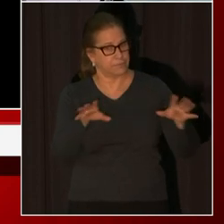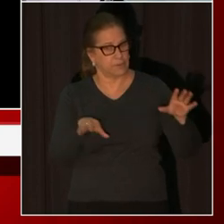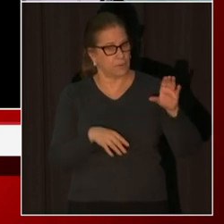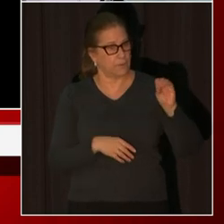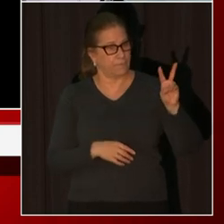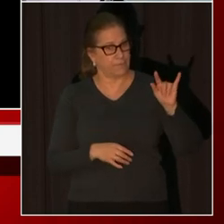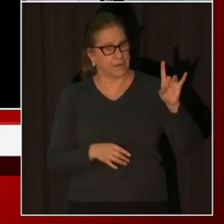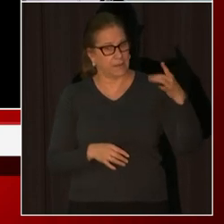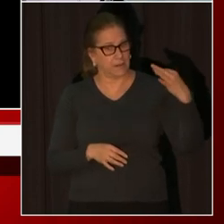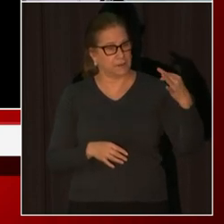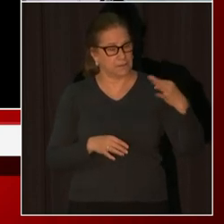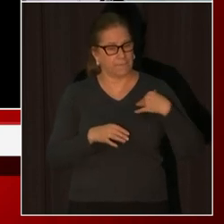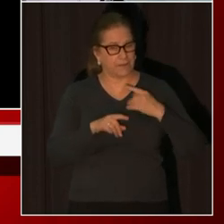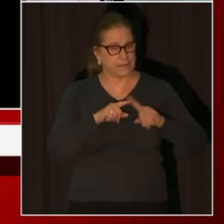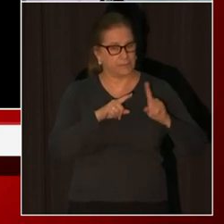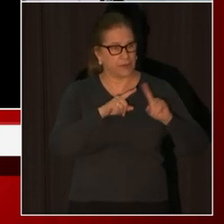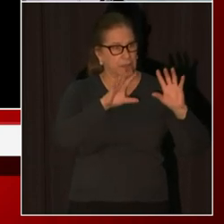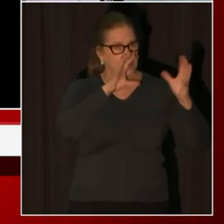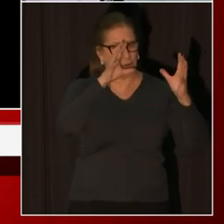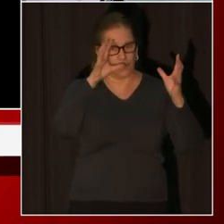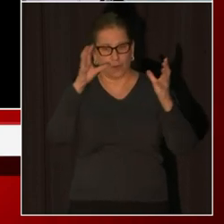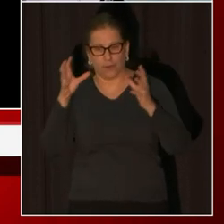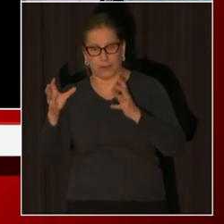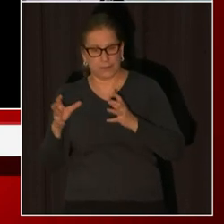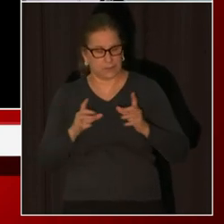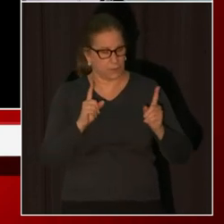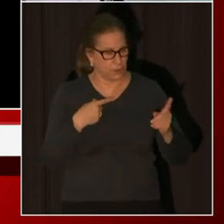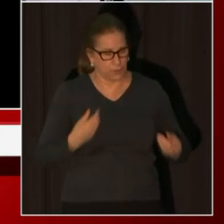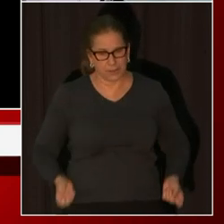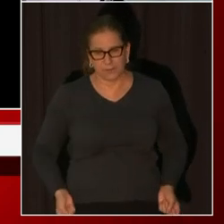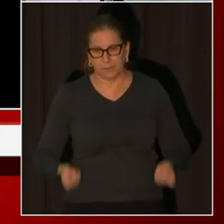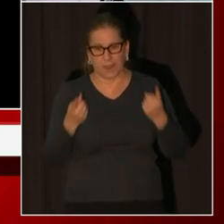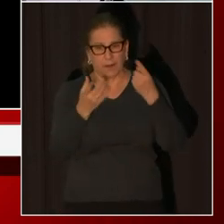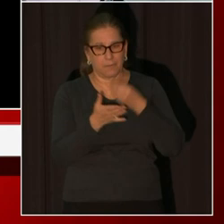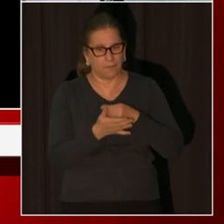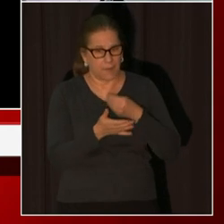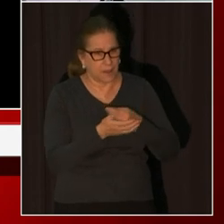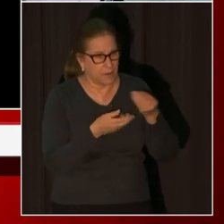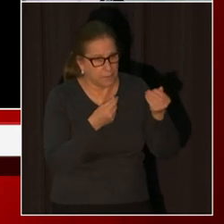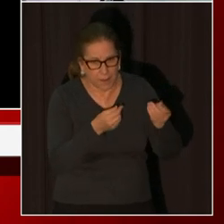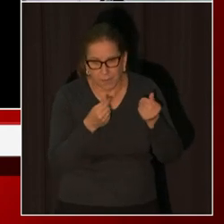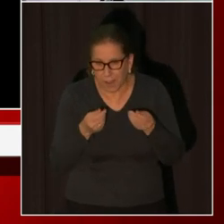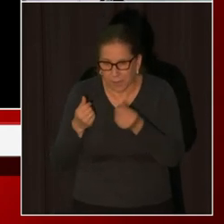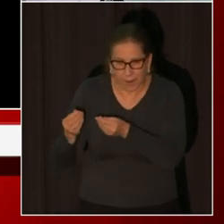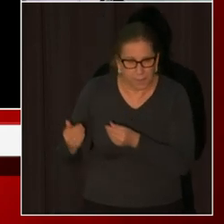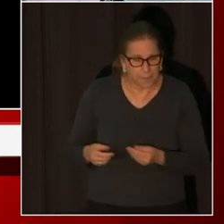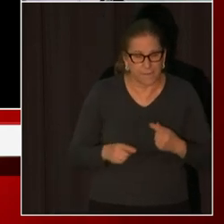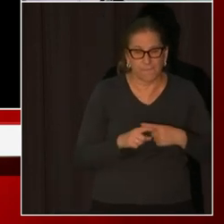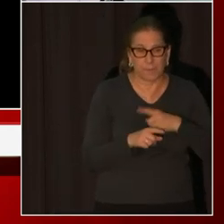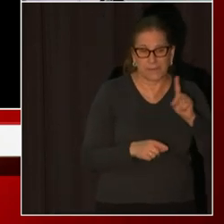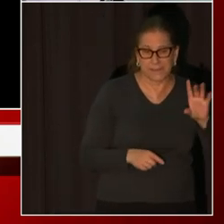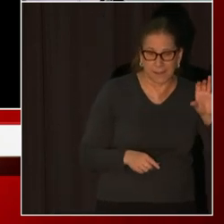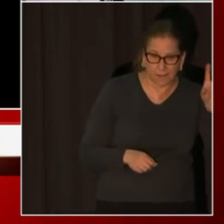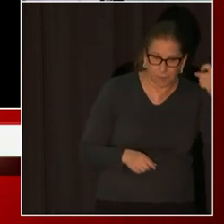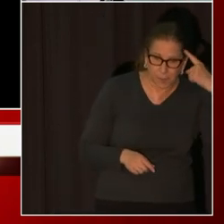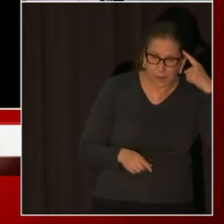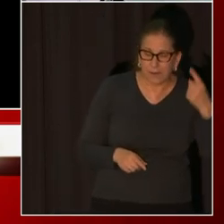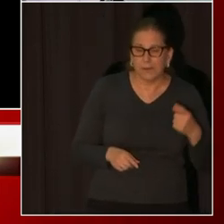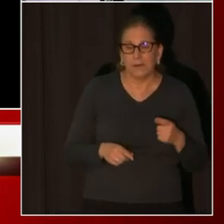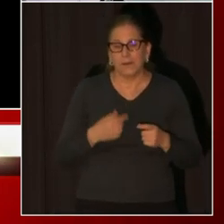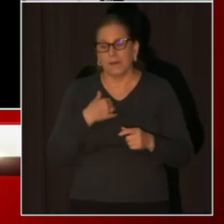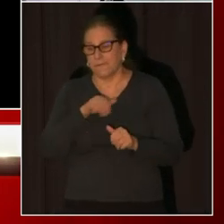costs that we have allocated from through the district government, either through our contingency cash or through the COVID state